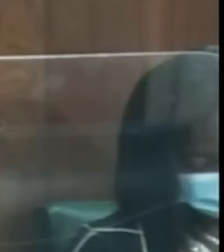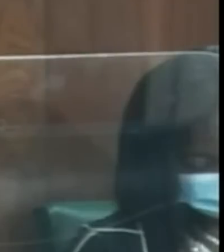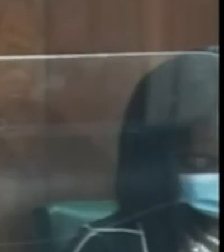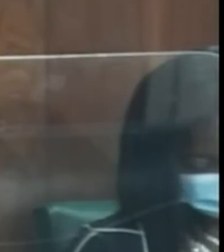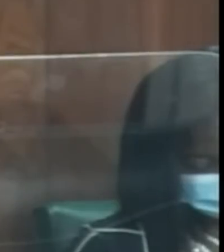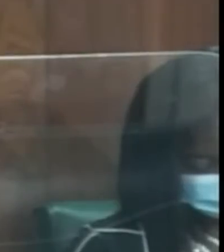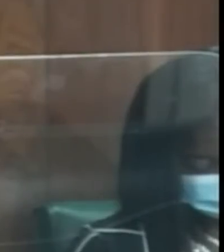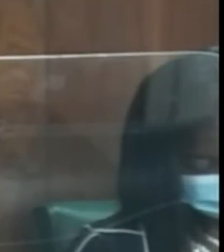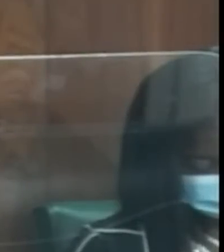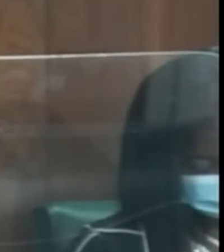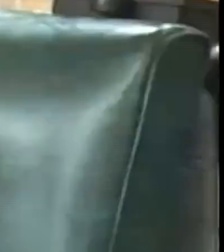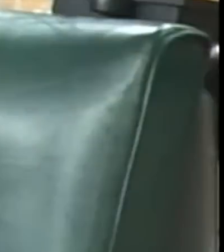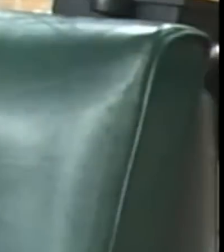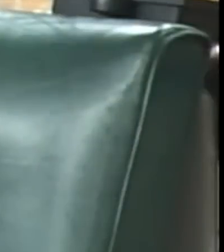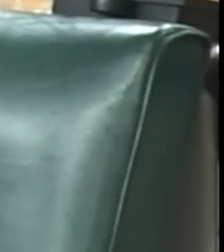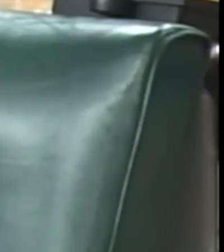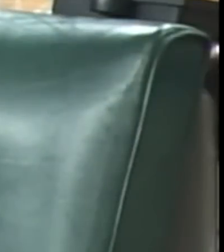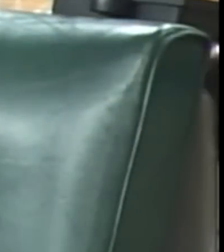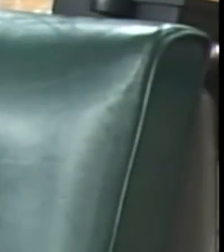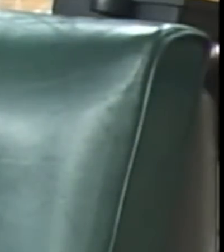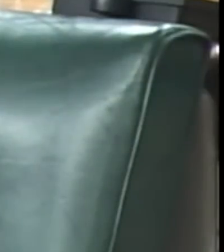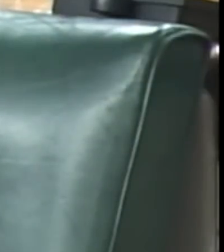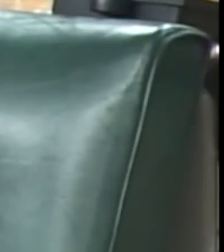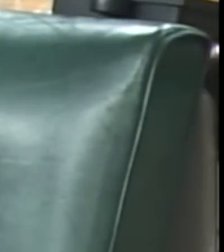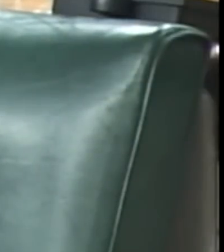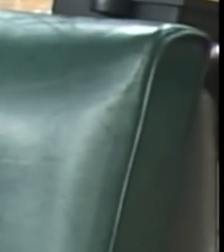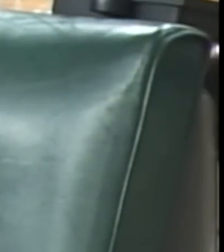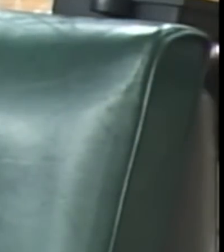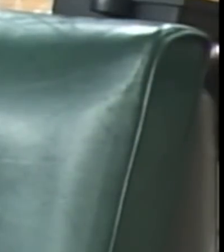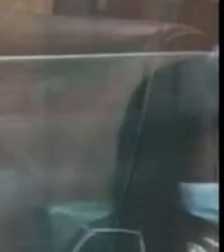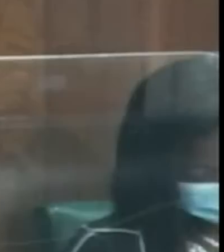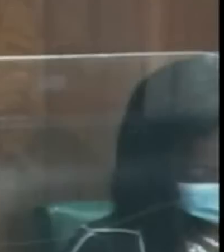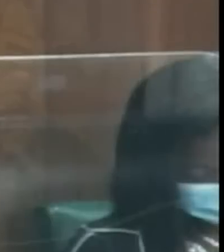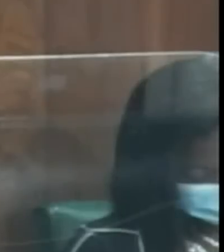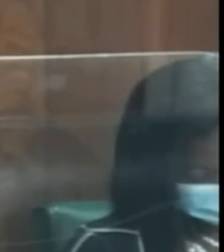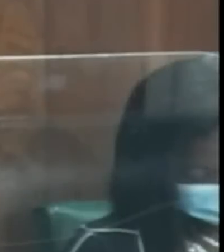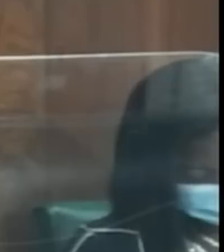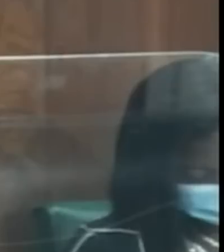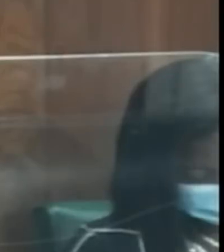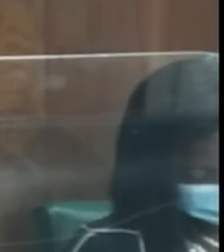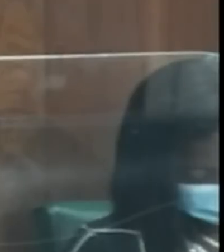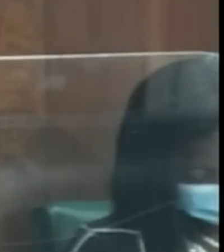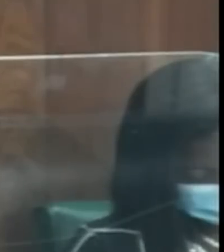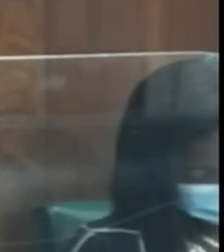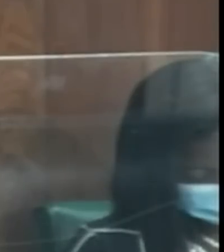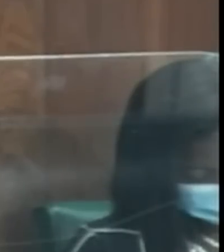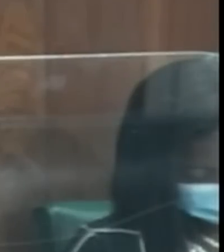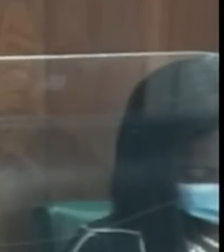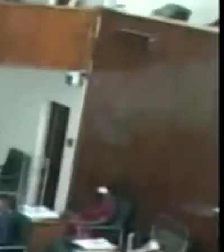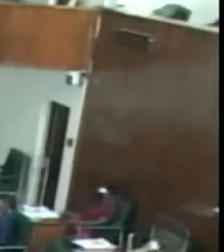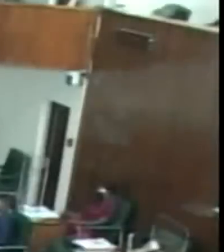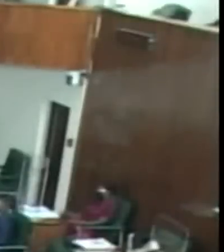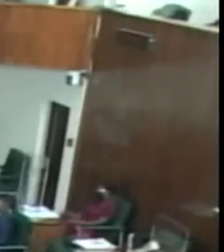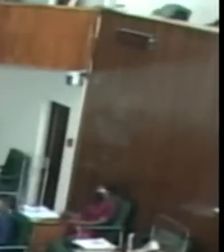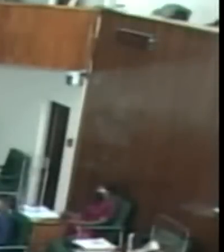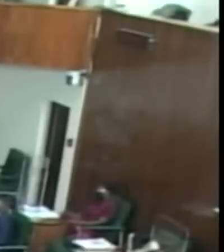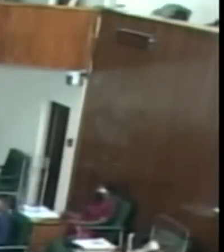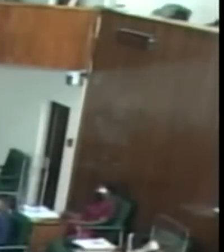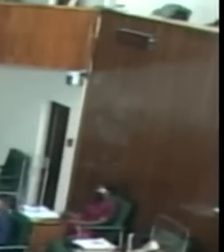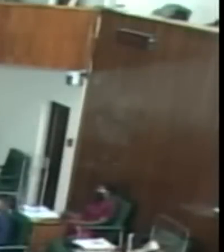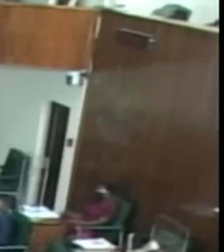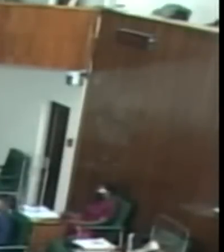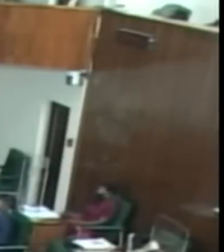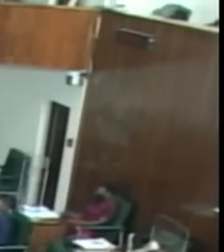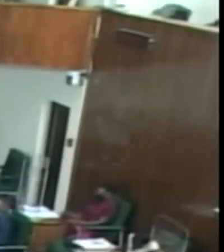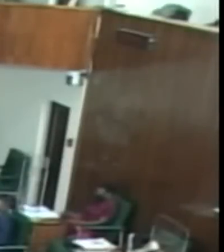So for the most part, the opposition is supportive of the NIDS bill. A bill